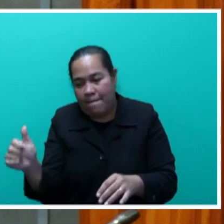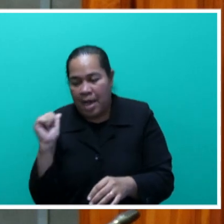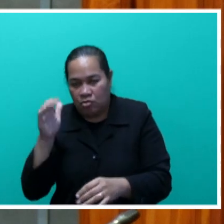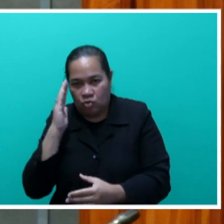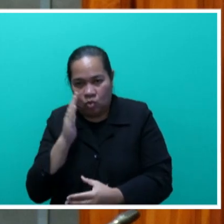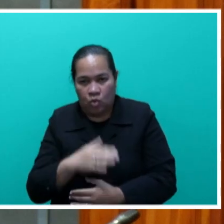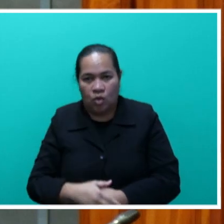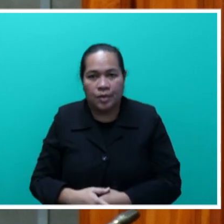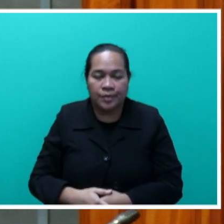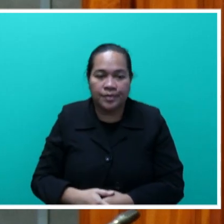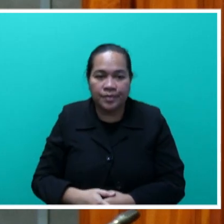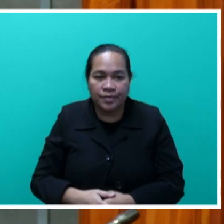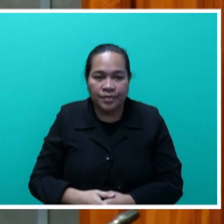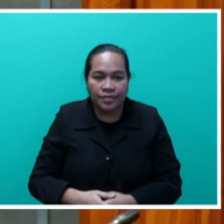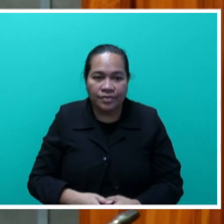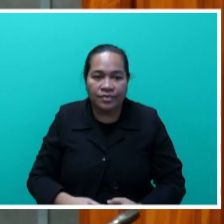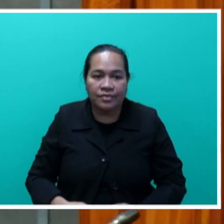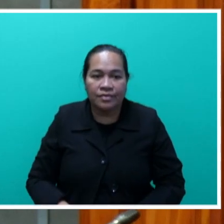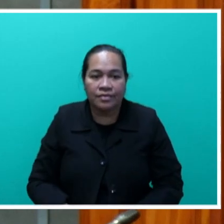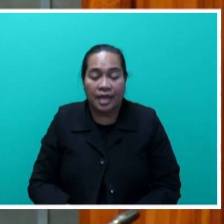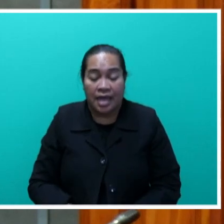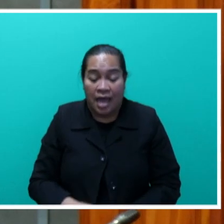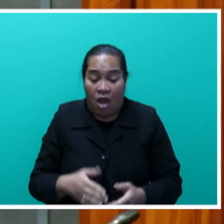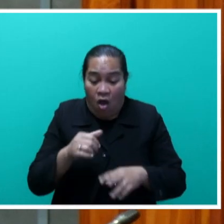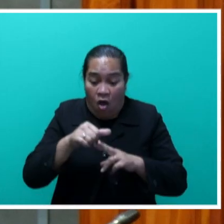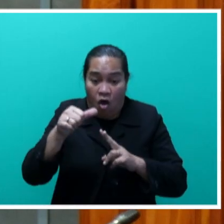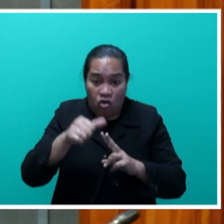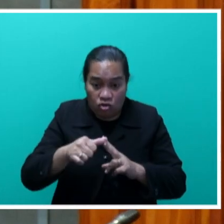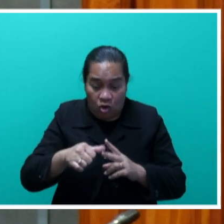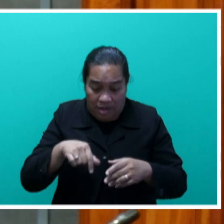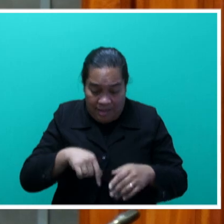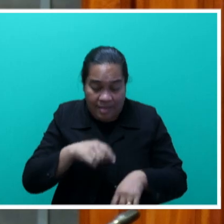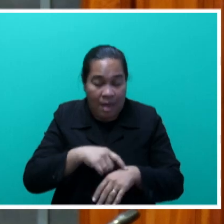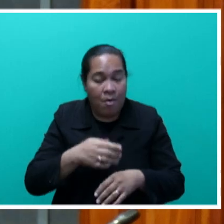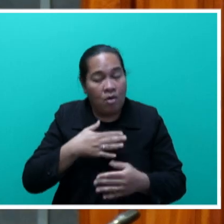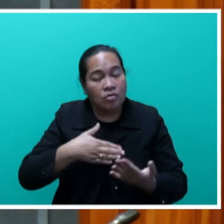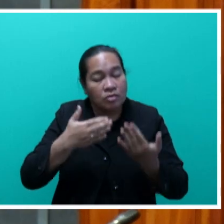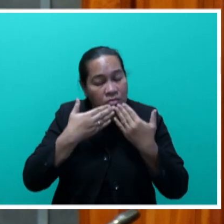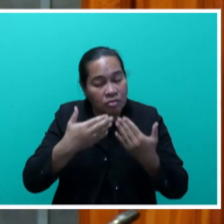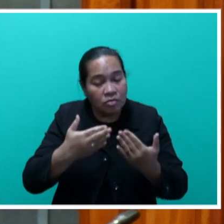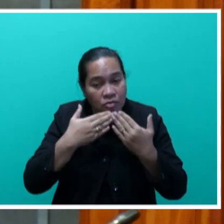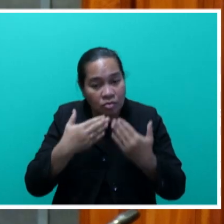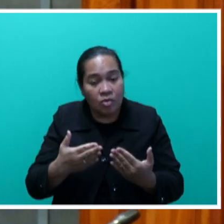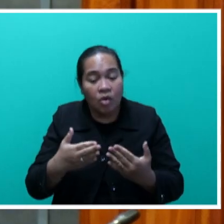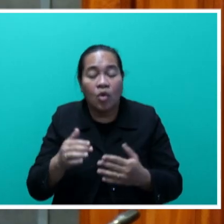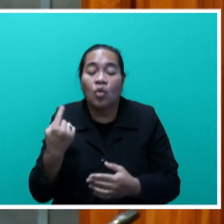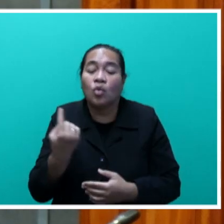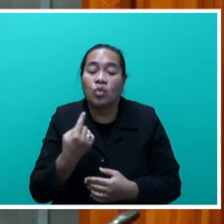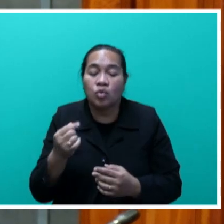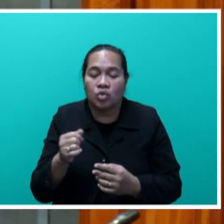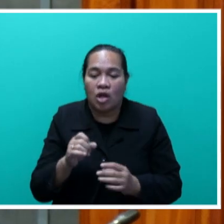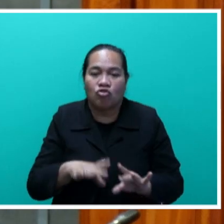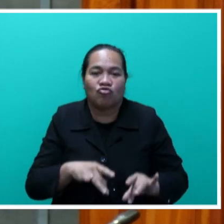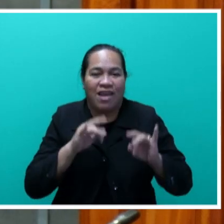Mr. Speaker, sir, at this time I also like to convey my sincere appreciation to His Excellency the Australian